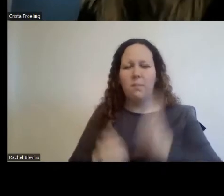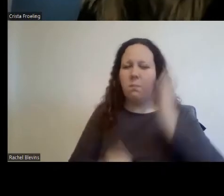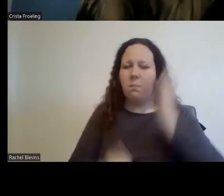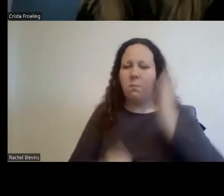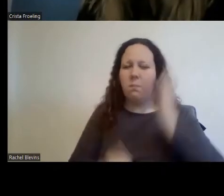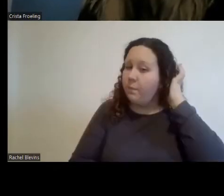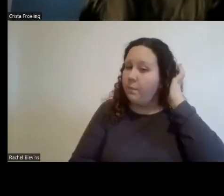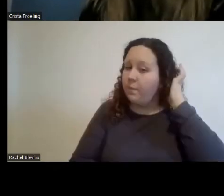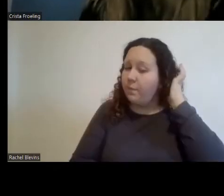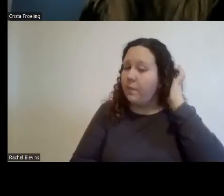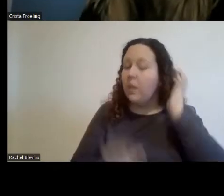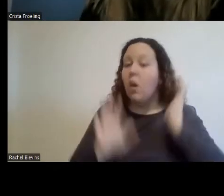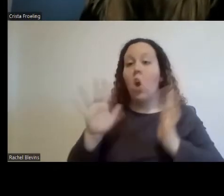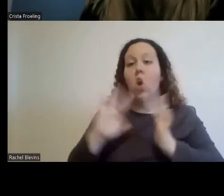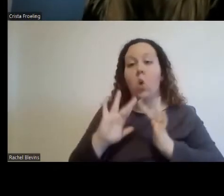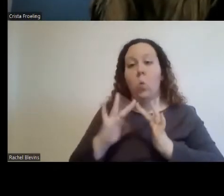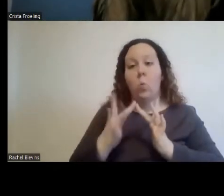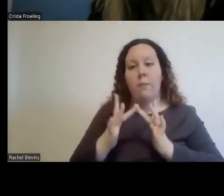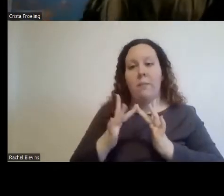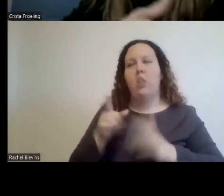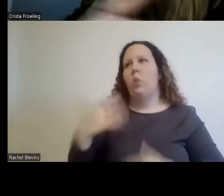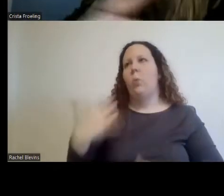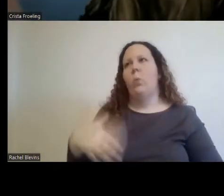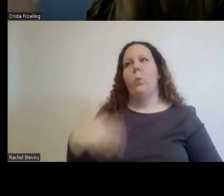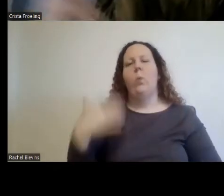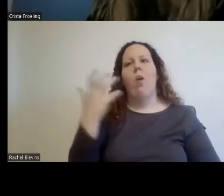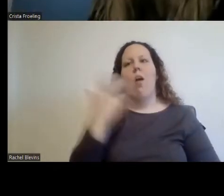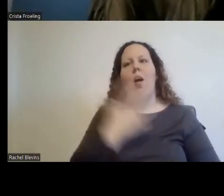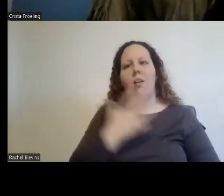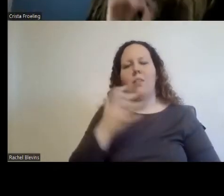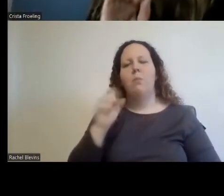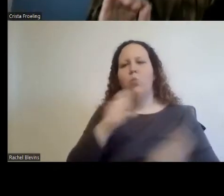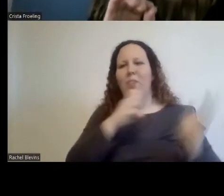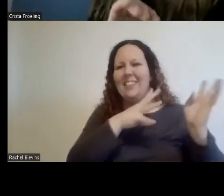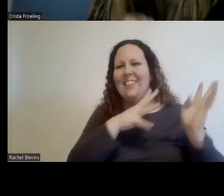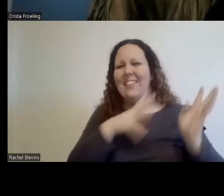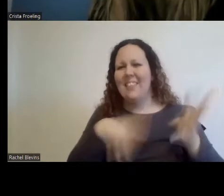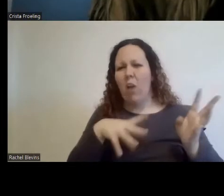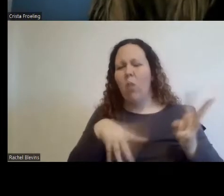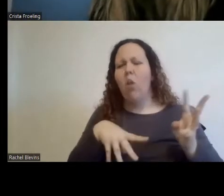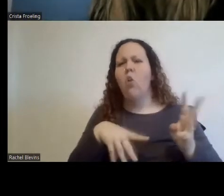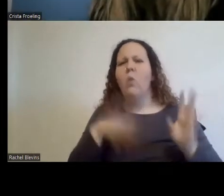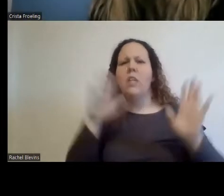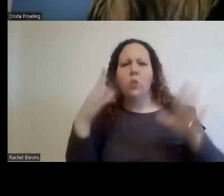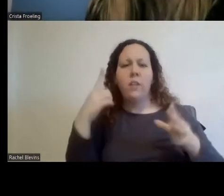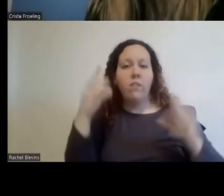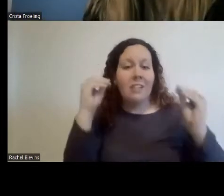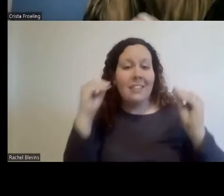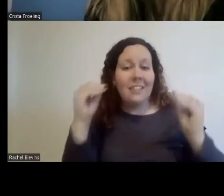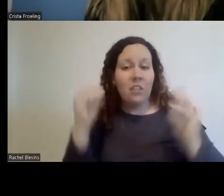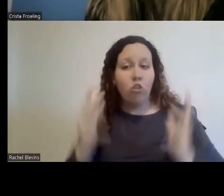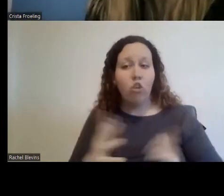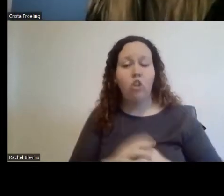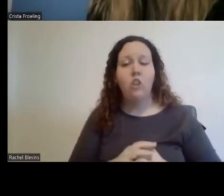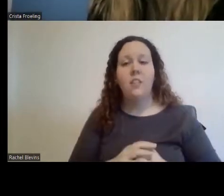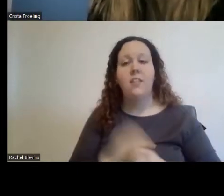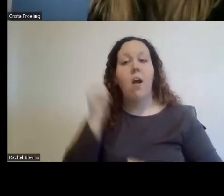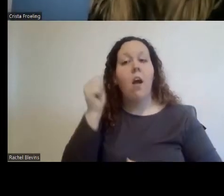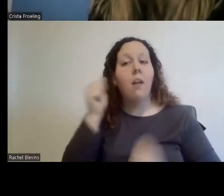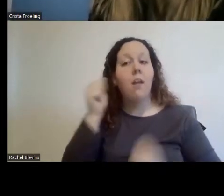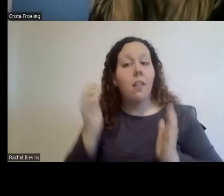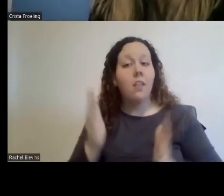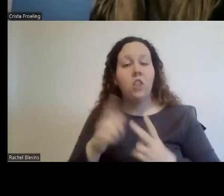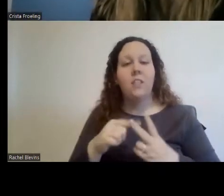And it's her website, and she's awesome. But you can download this stuff. It's really great for teachers, for audiologists, speech